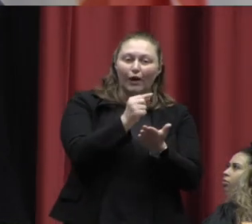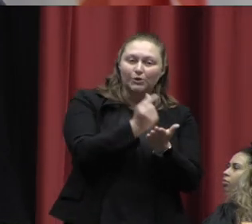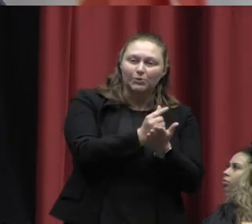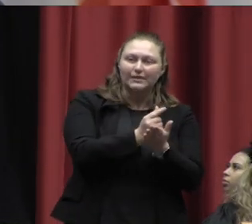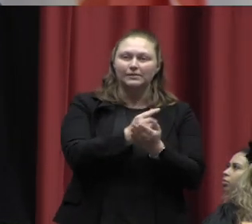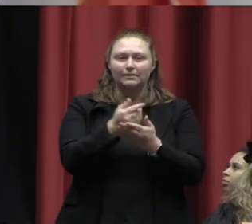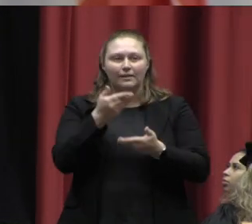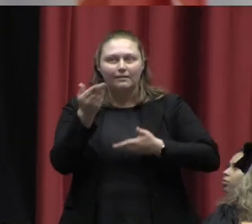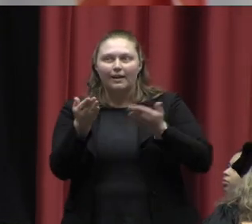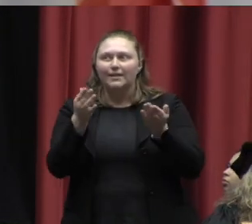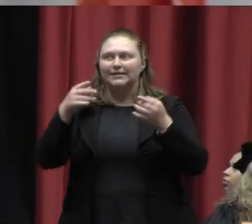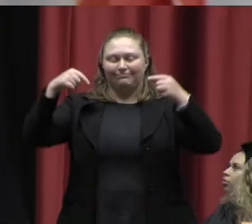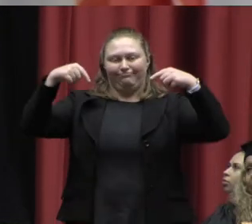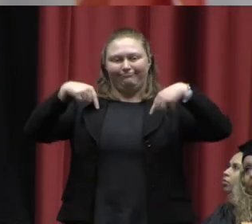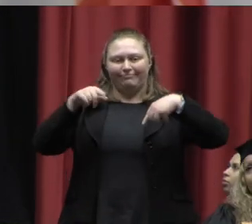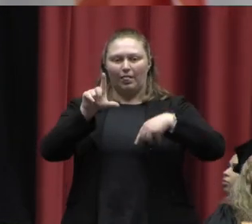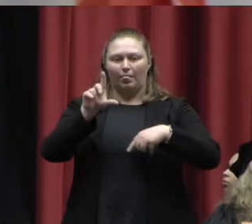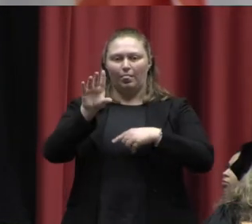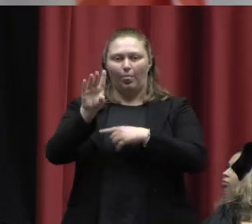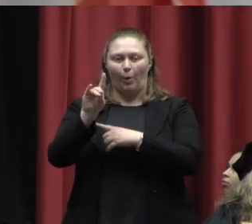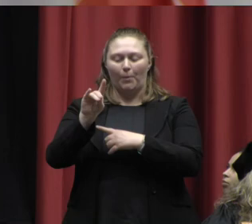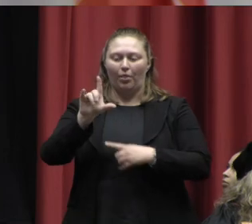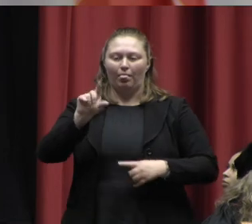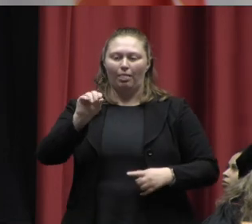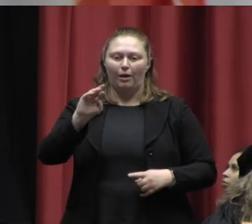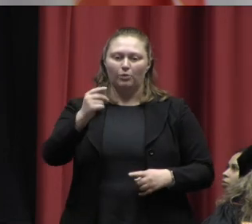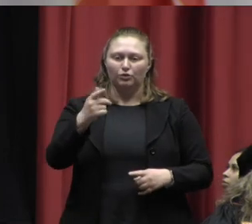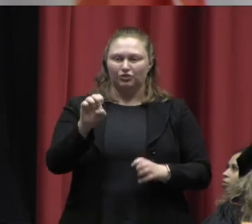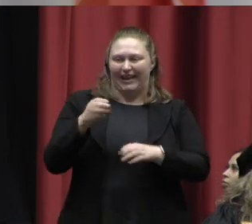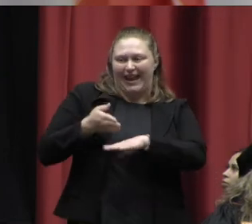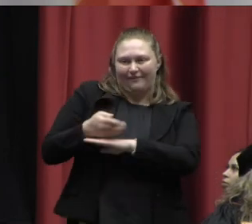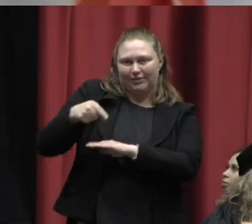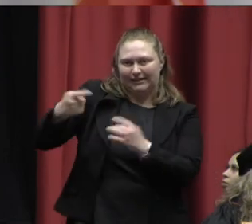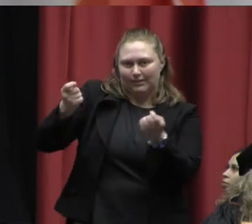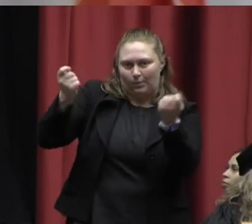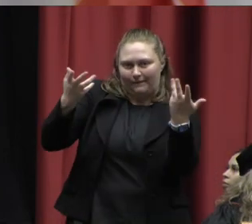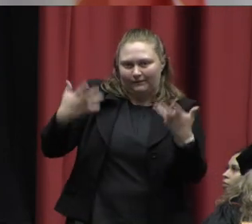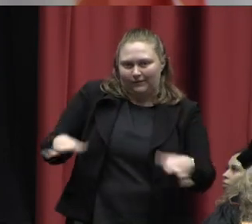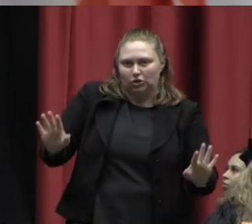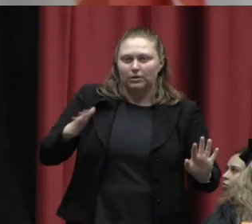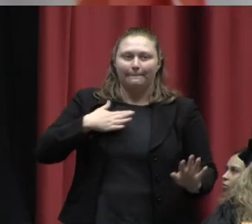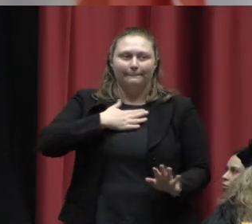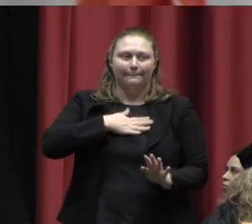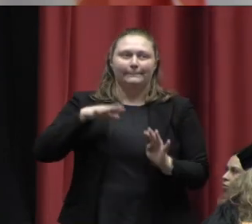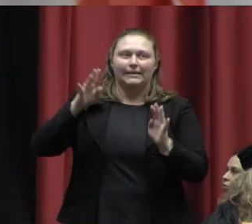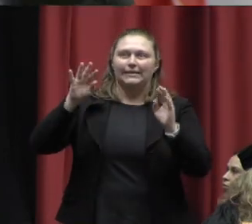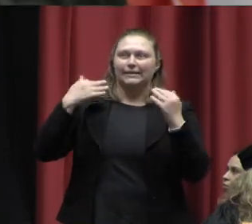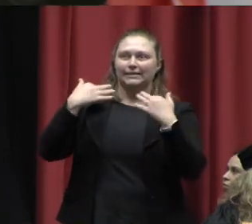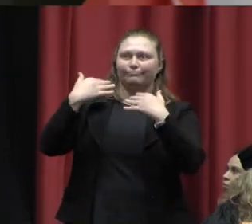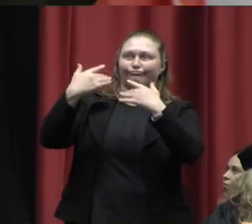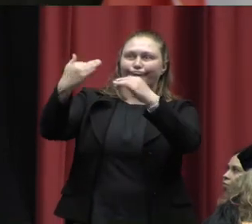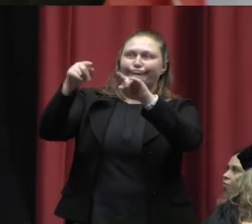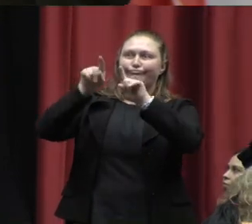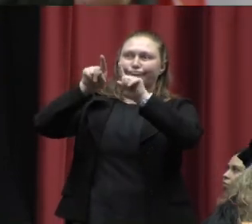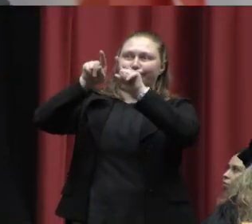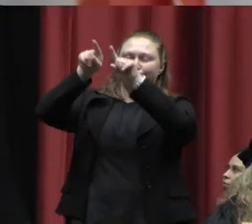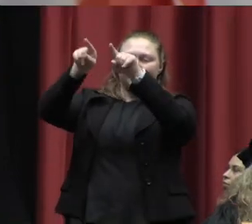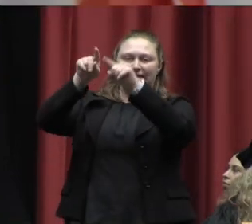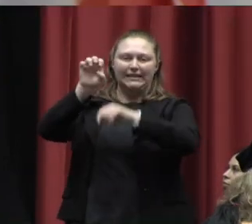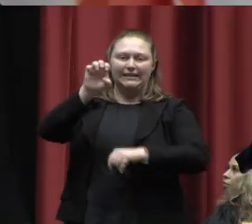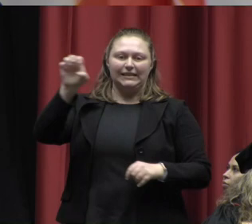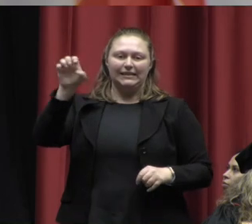here in the club level lounge following this ceremony. Please exit to the east side of the